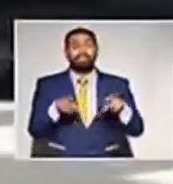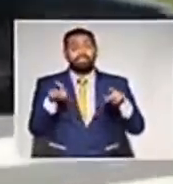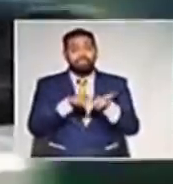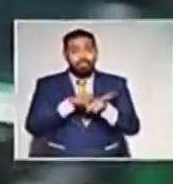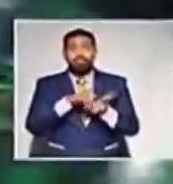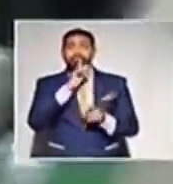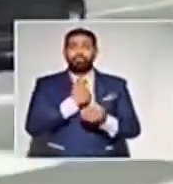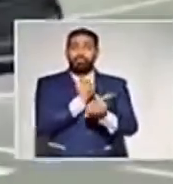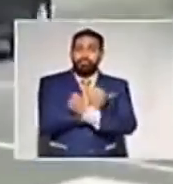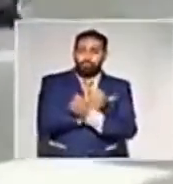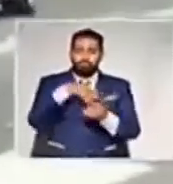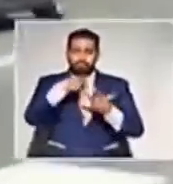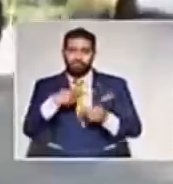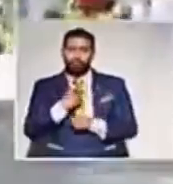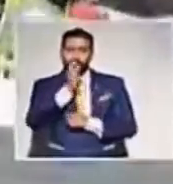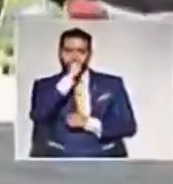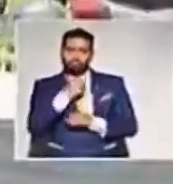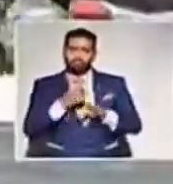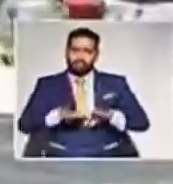location.